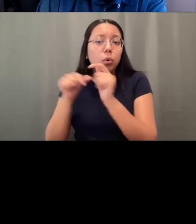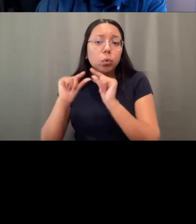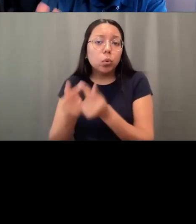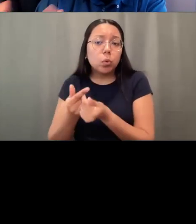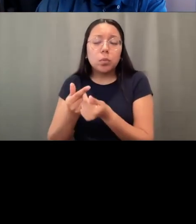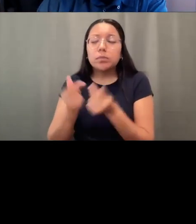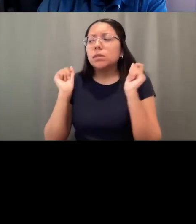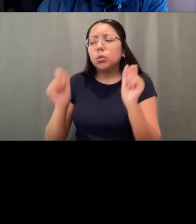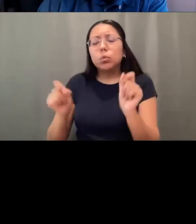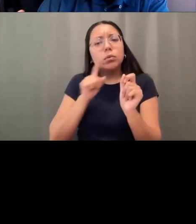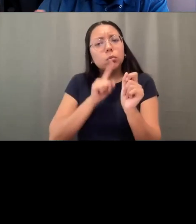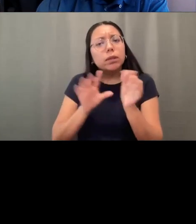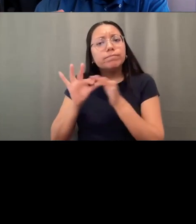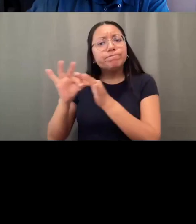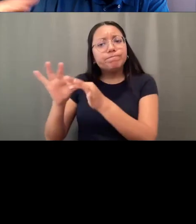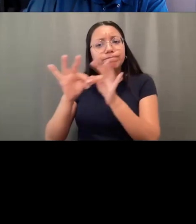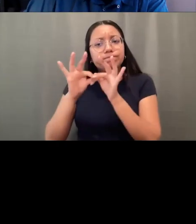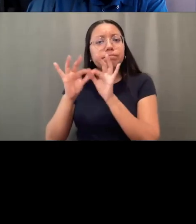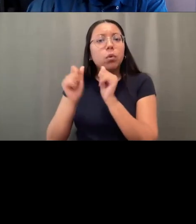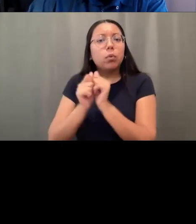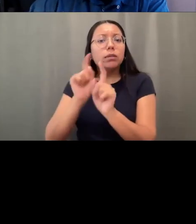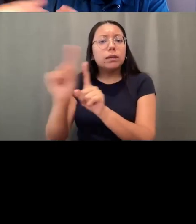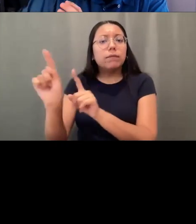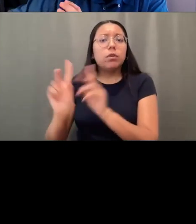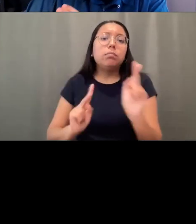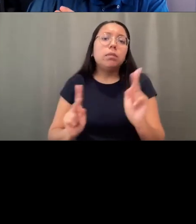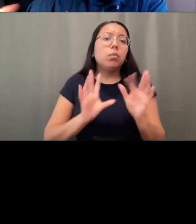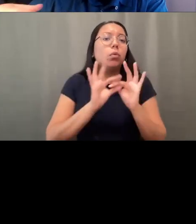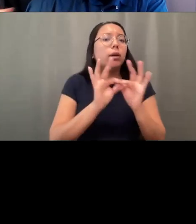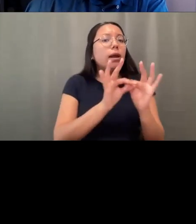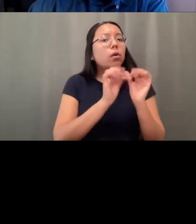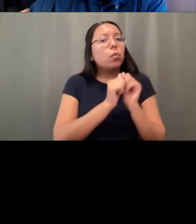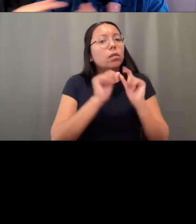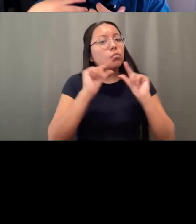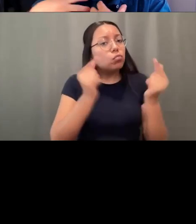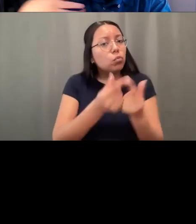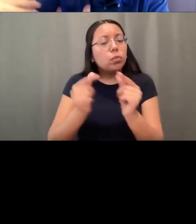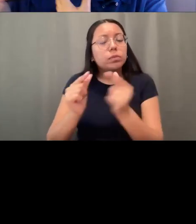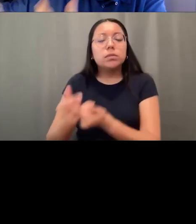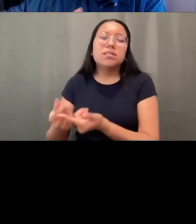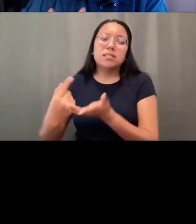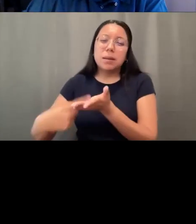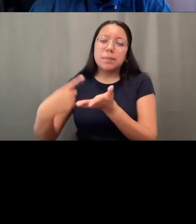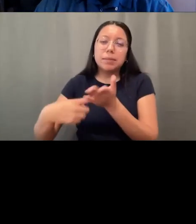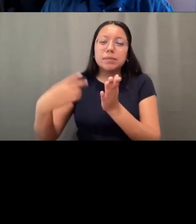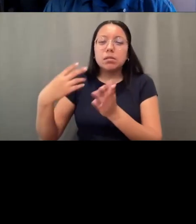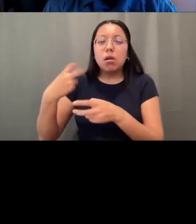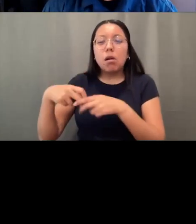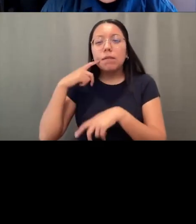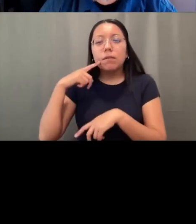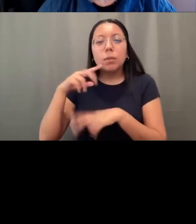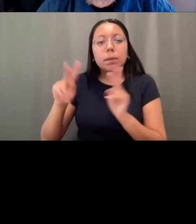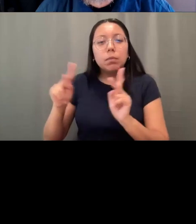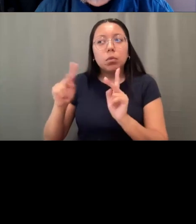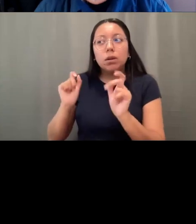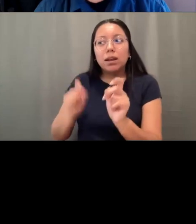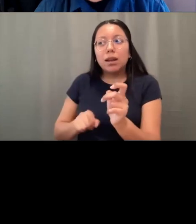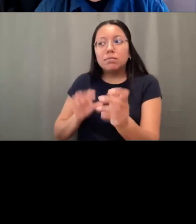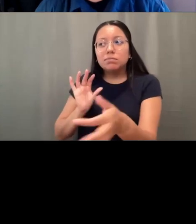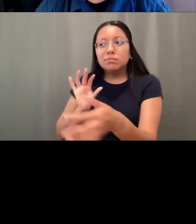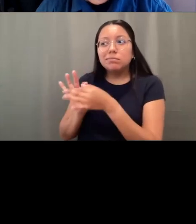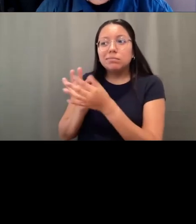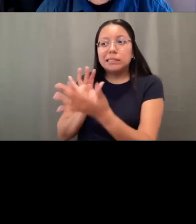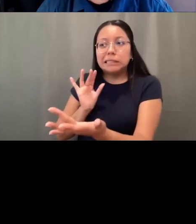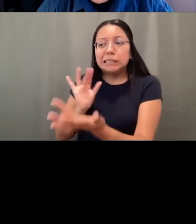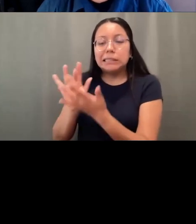to other people and other supports, if that's desired. Sometimes it's really hard to go for people to go and be with other people to get support, but